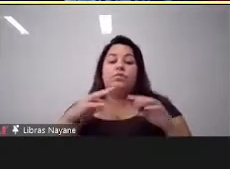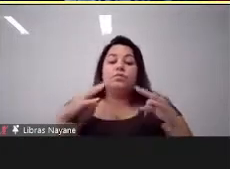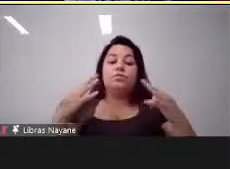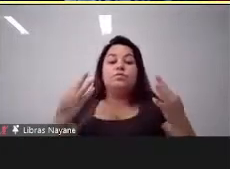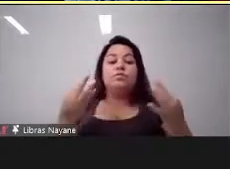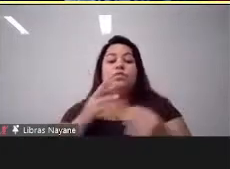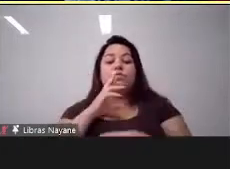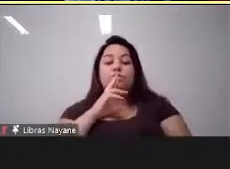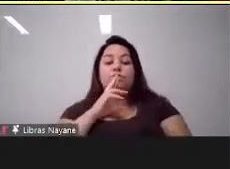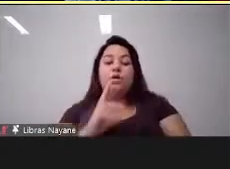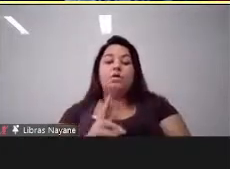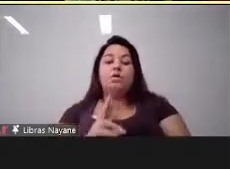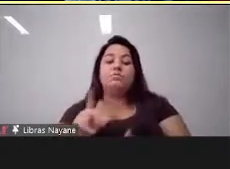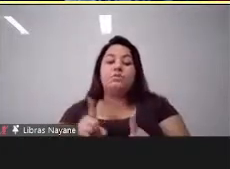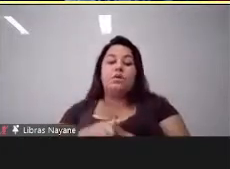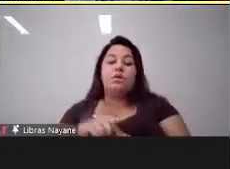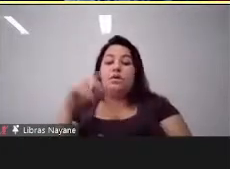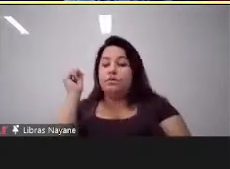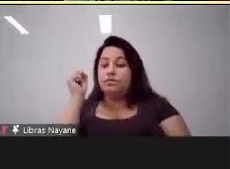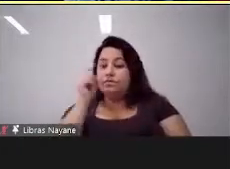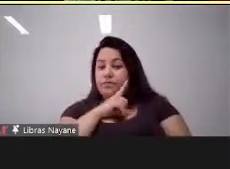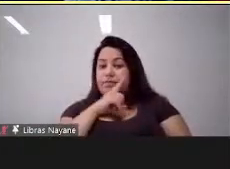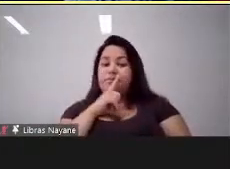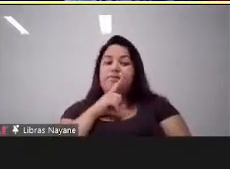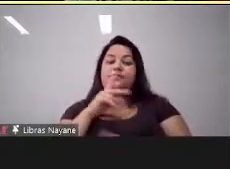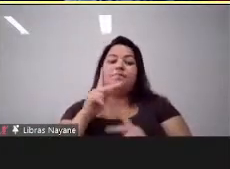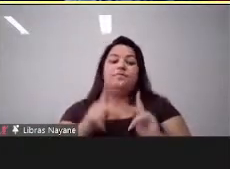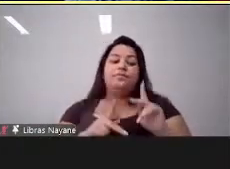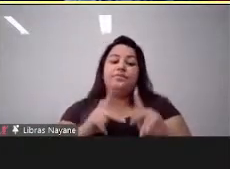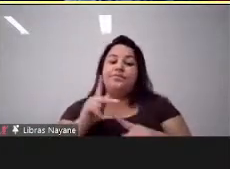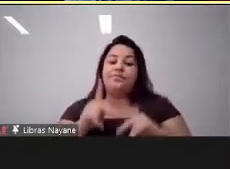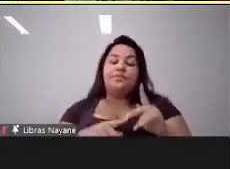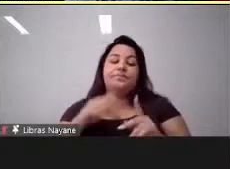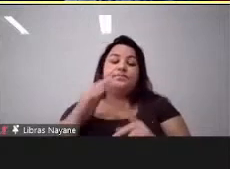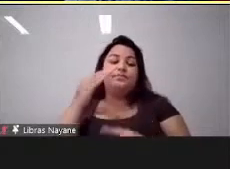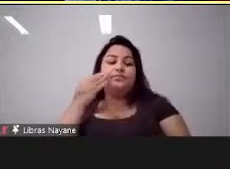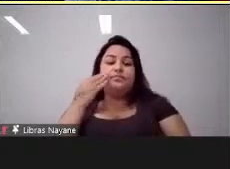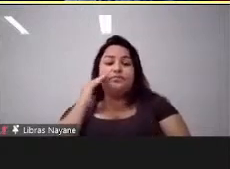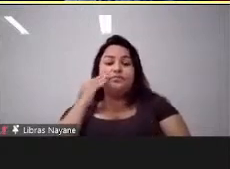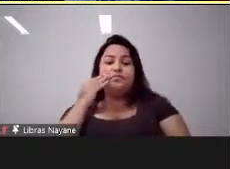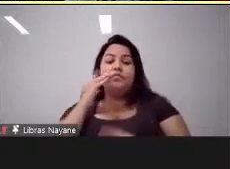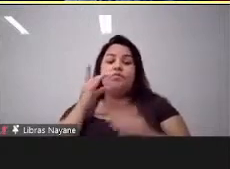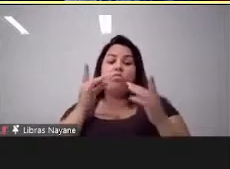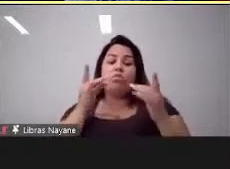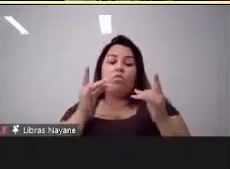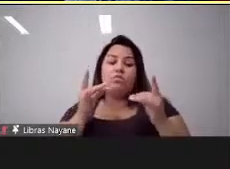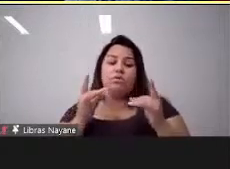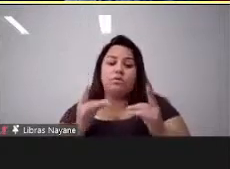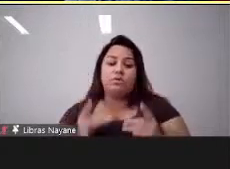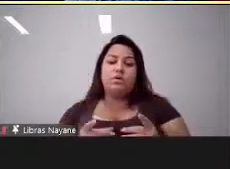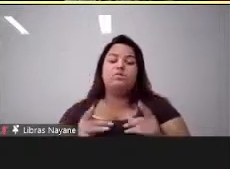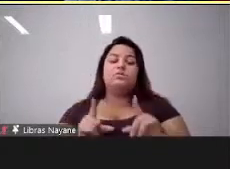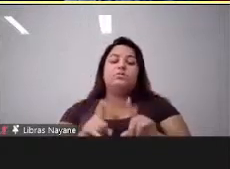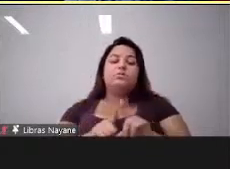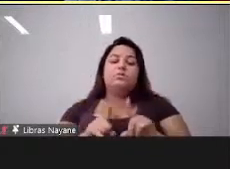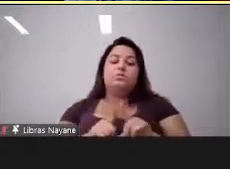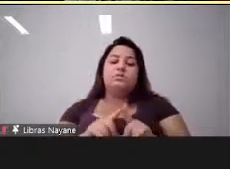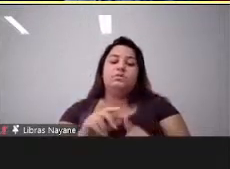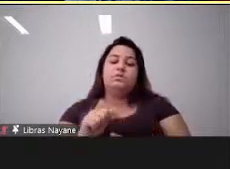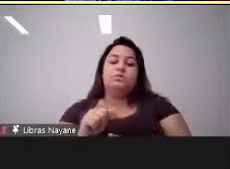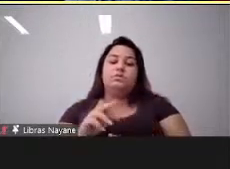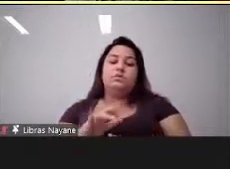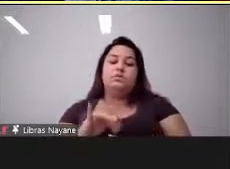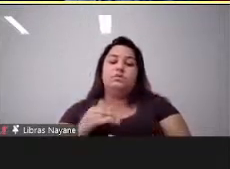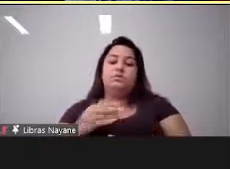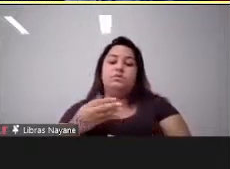for members of the public to understand the details of pensions taxation in the UK. Having